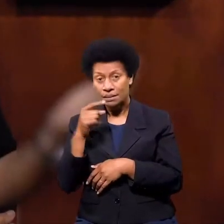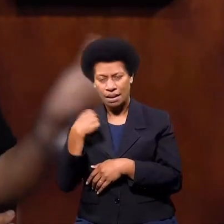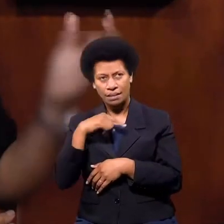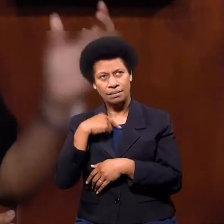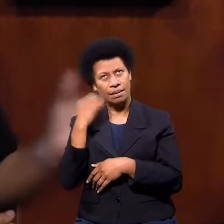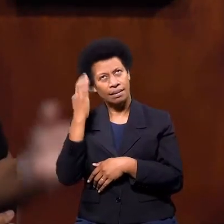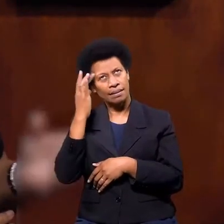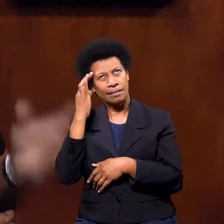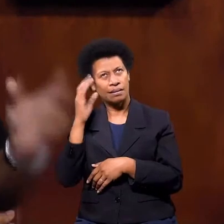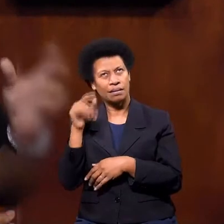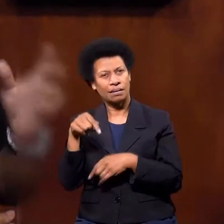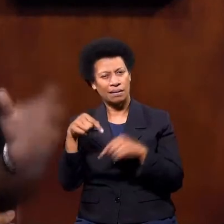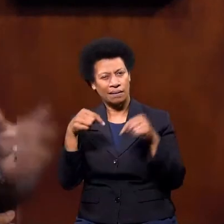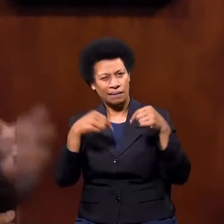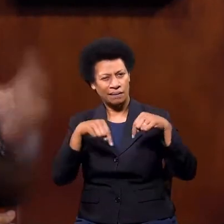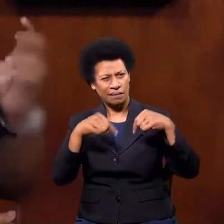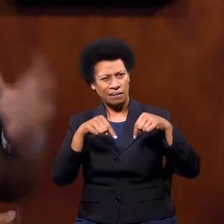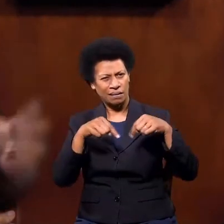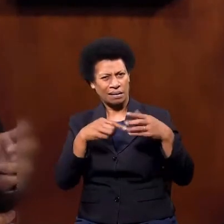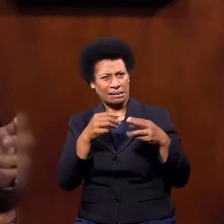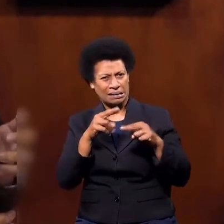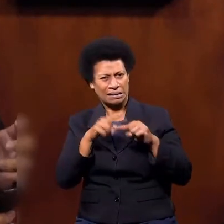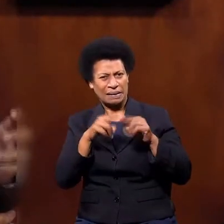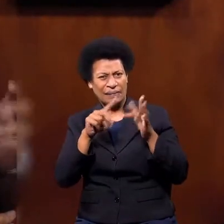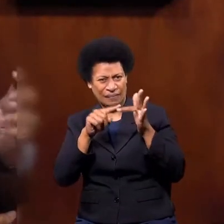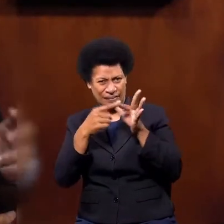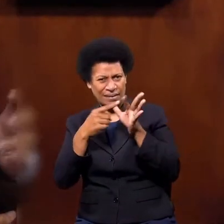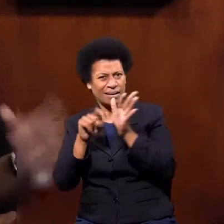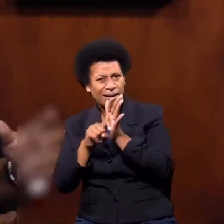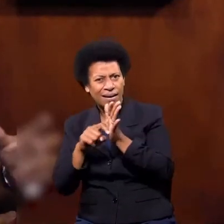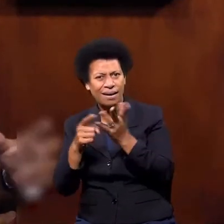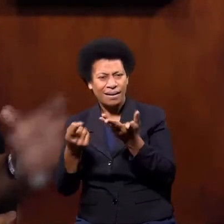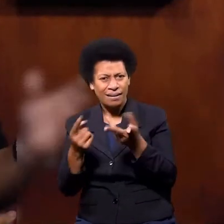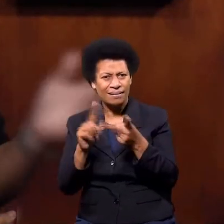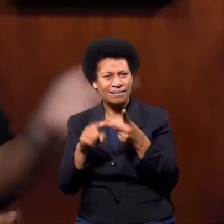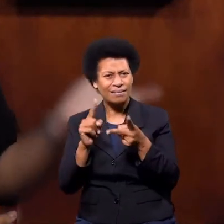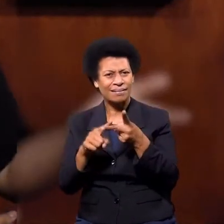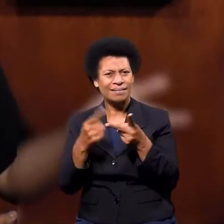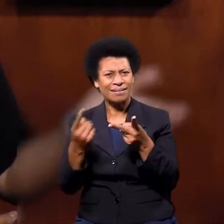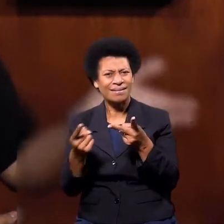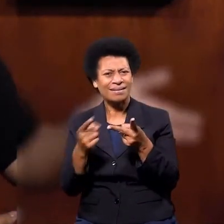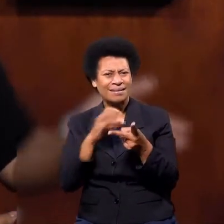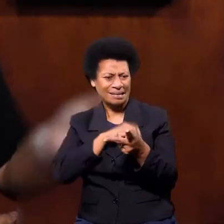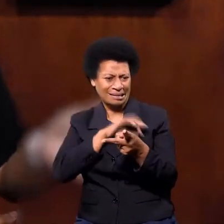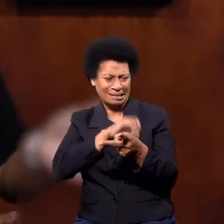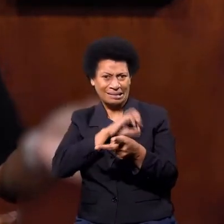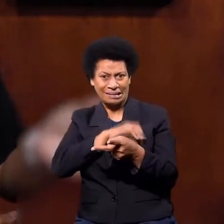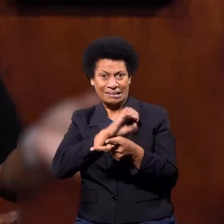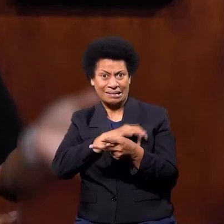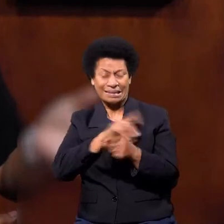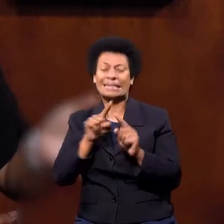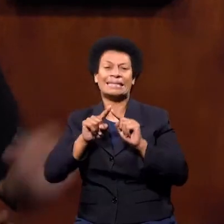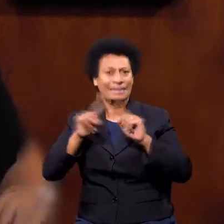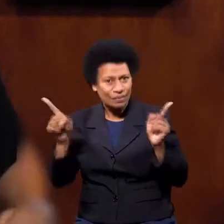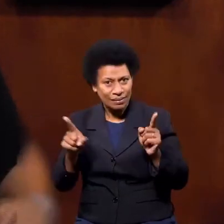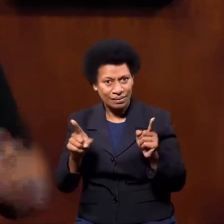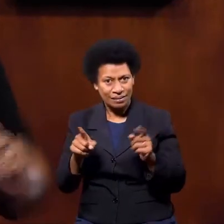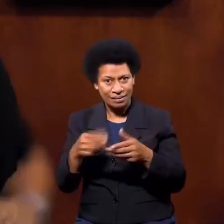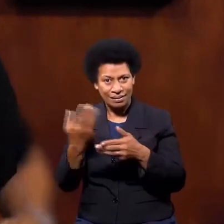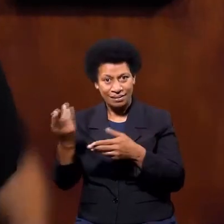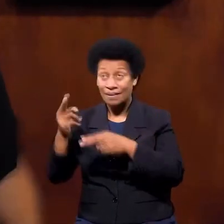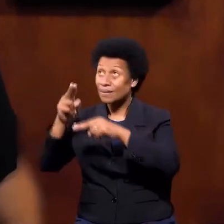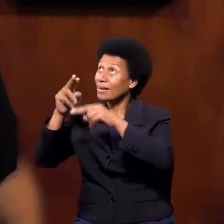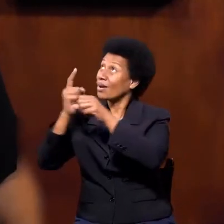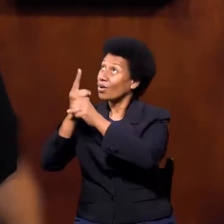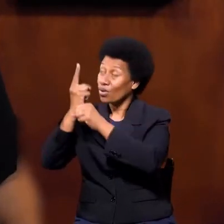think of the word fear, of the word afraid, it could be very different from how God sees or perceives those words. You know, so for